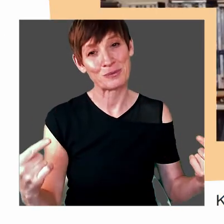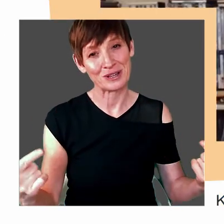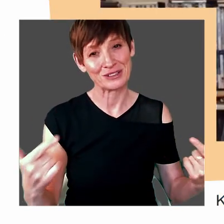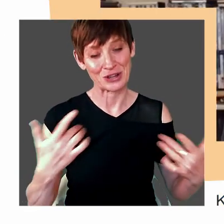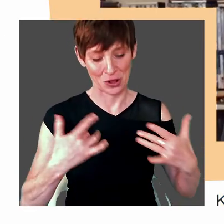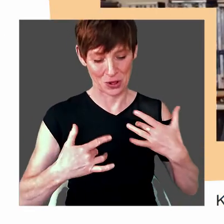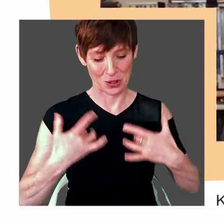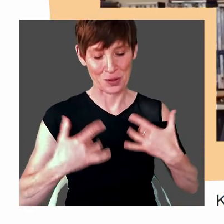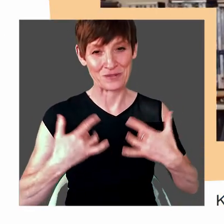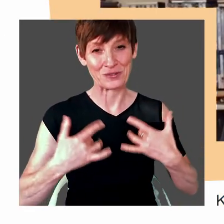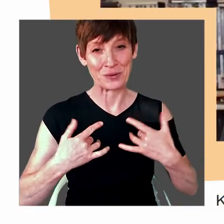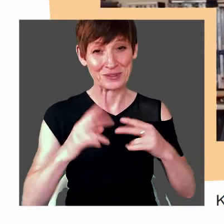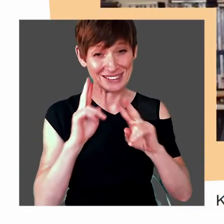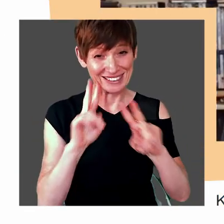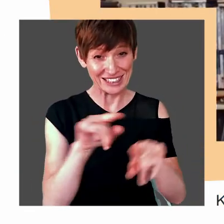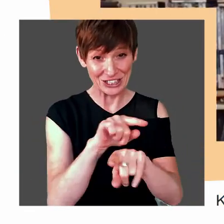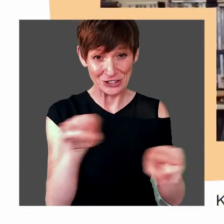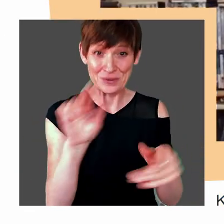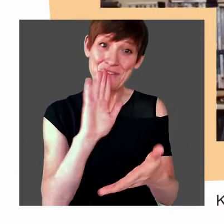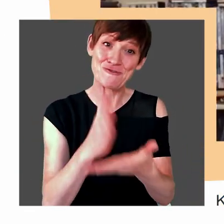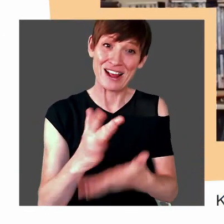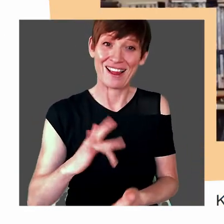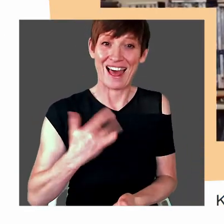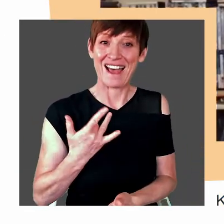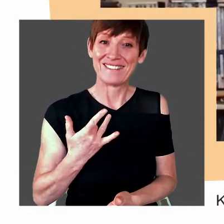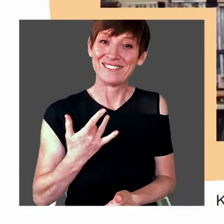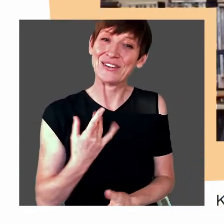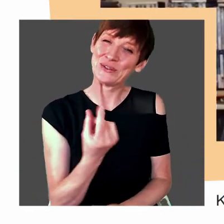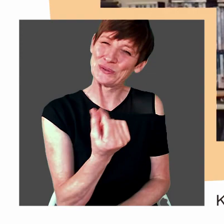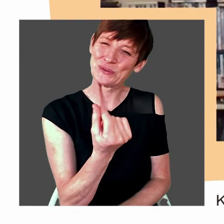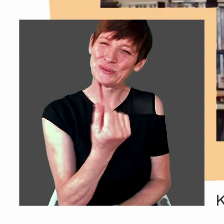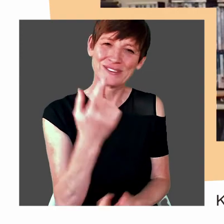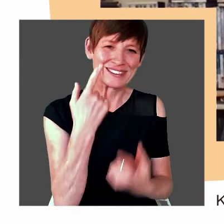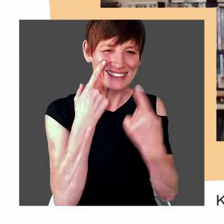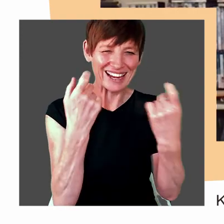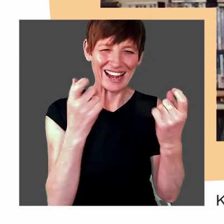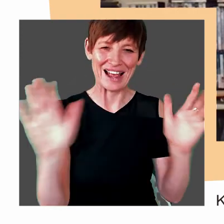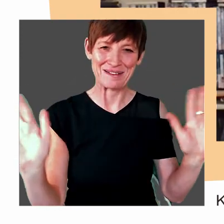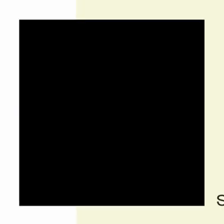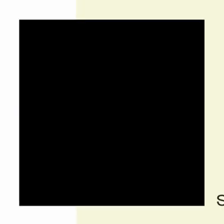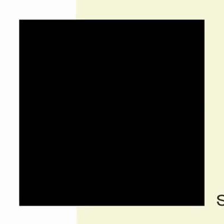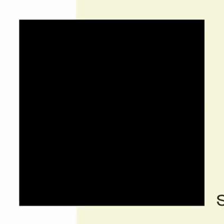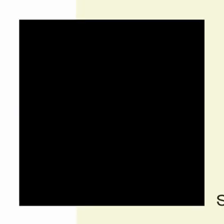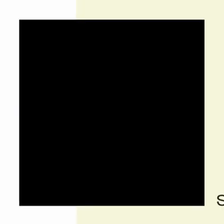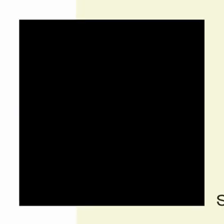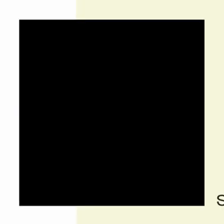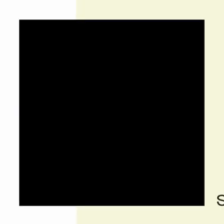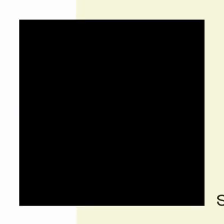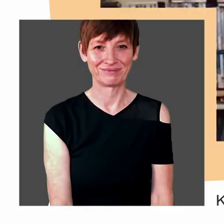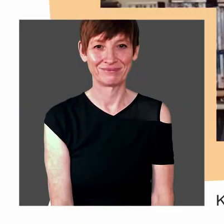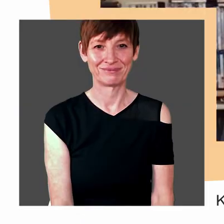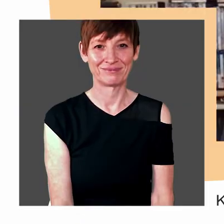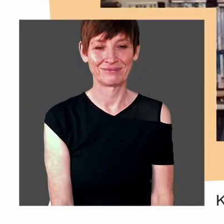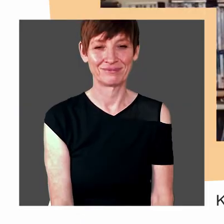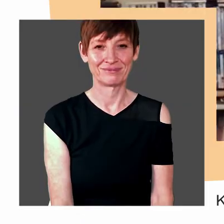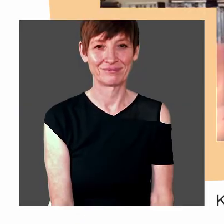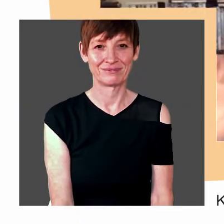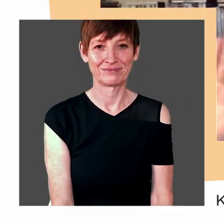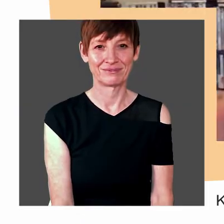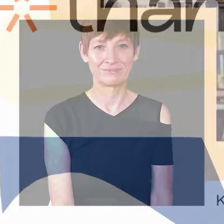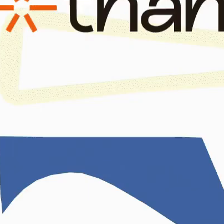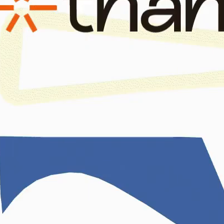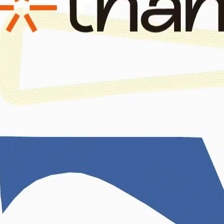forward to seeing everybody in real life soon. Take care. Bye. Thank you very much, everyone. Thank you. Bye.